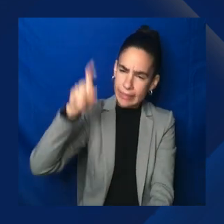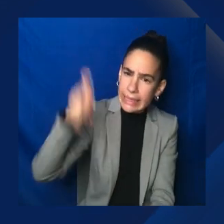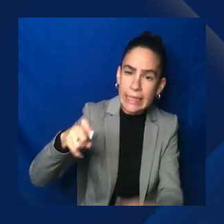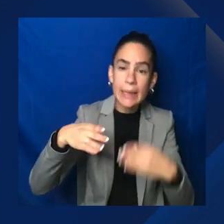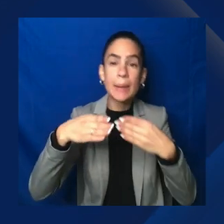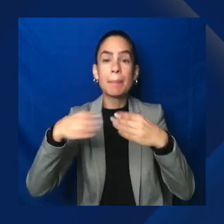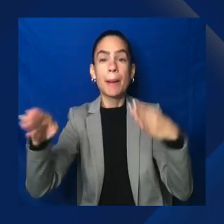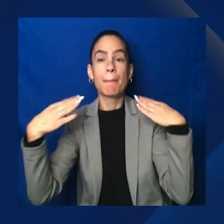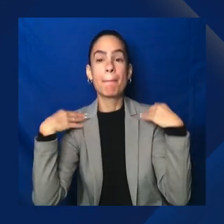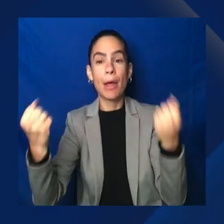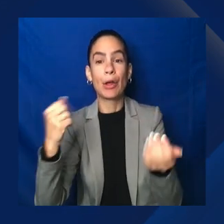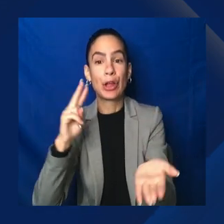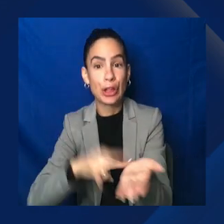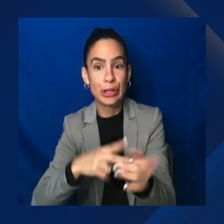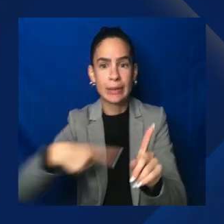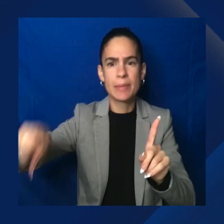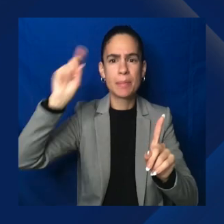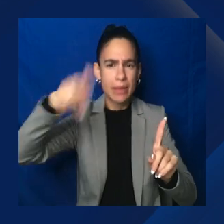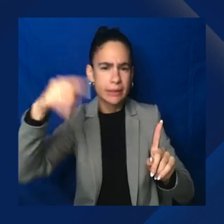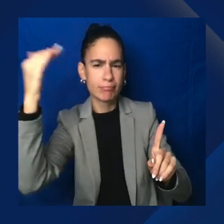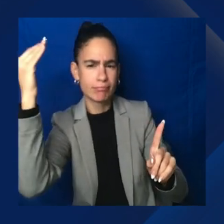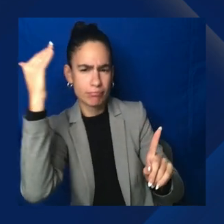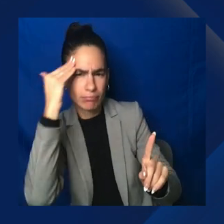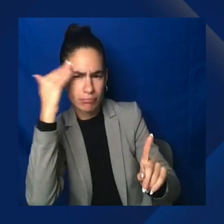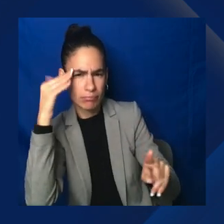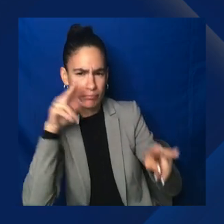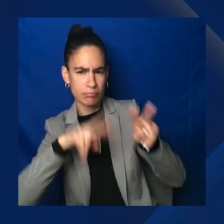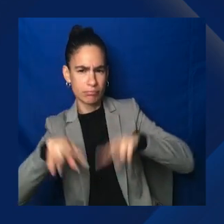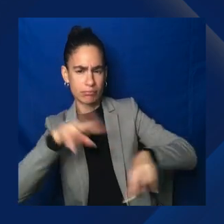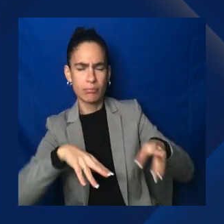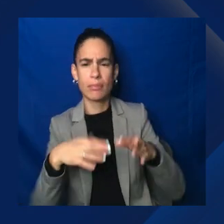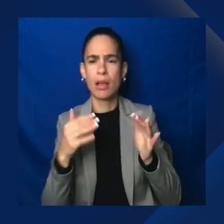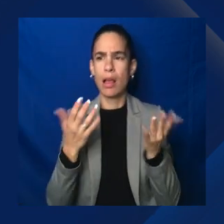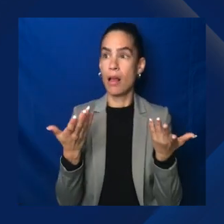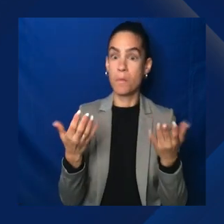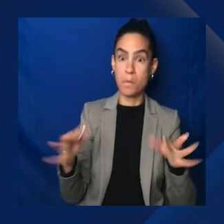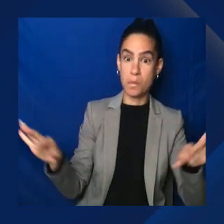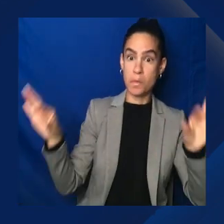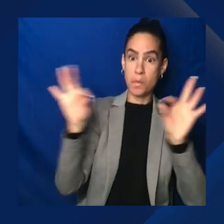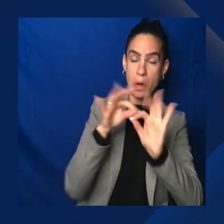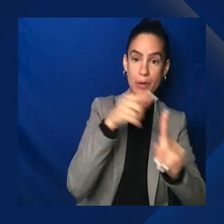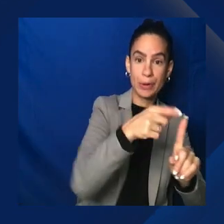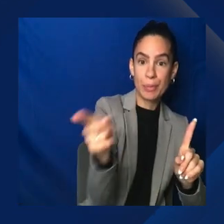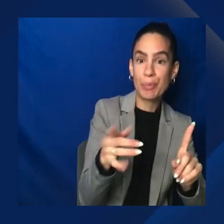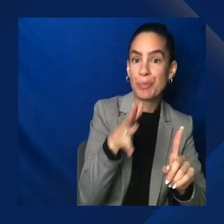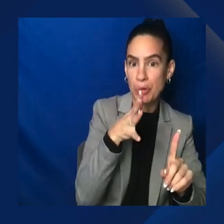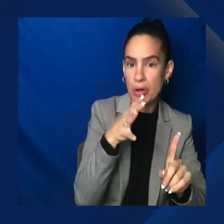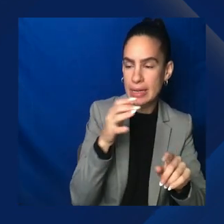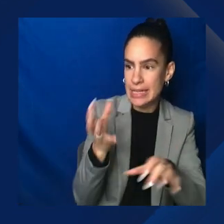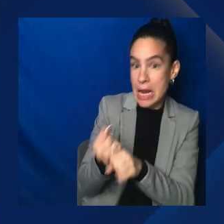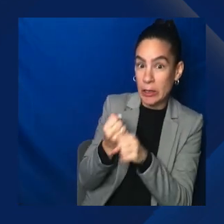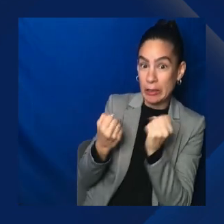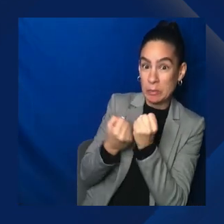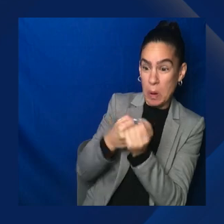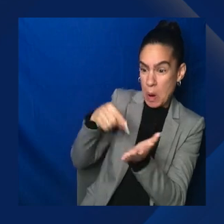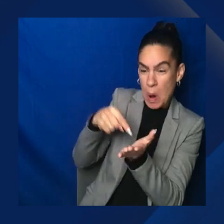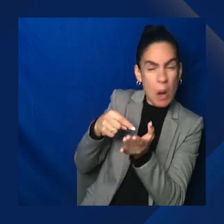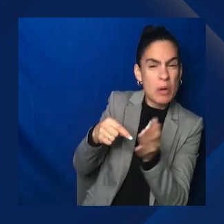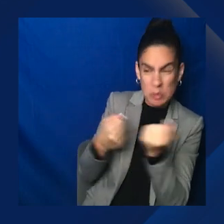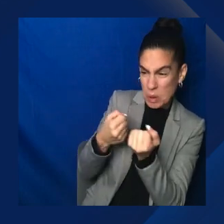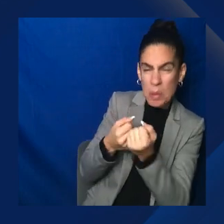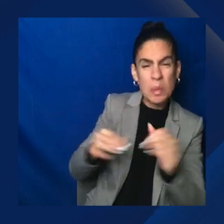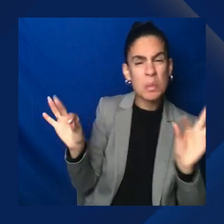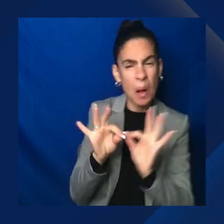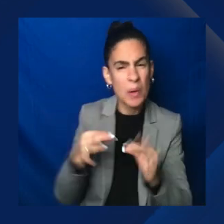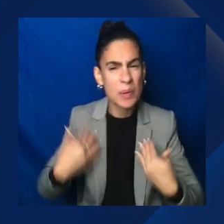of the importance of support for mothers in these early postnatal period. Recovery can be facilitated